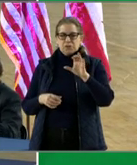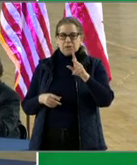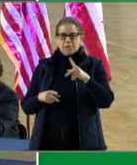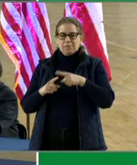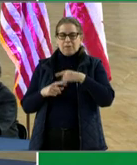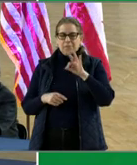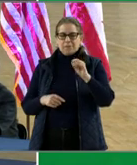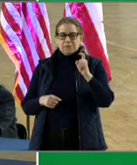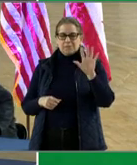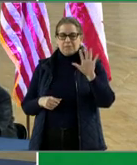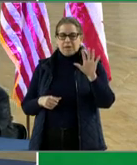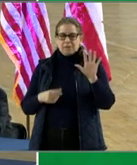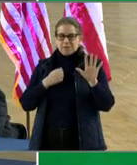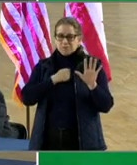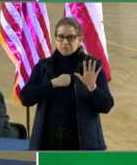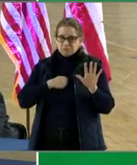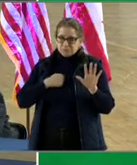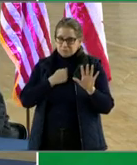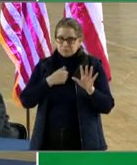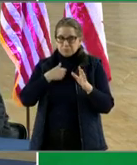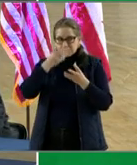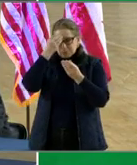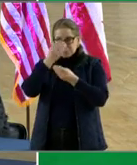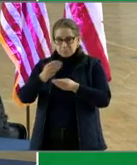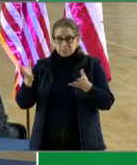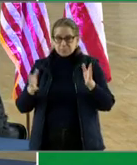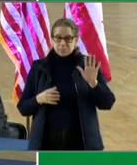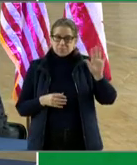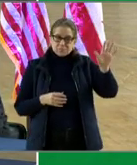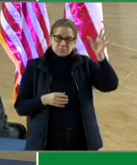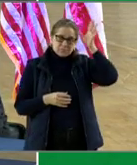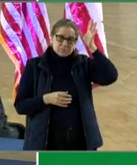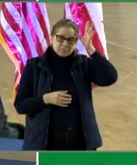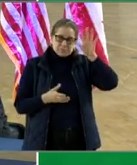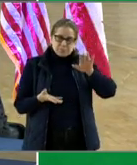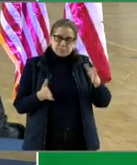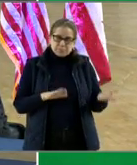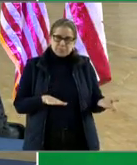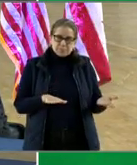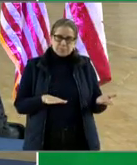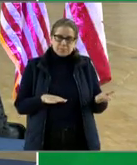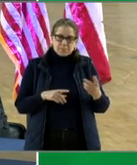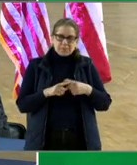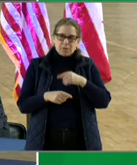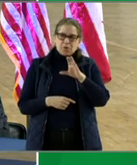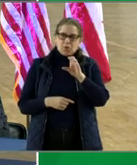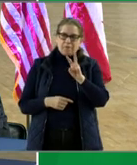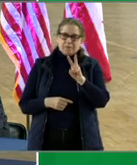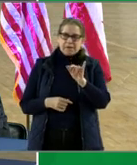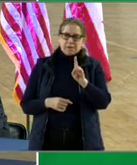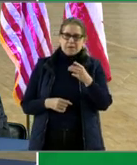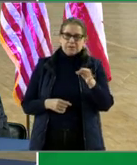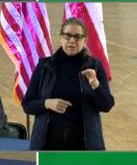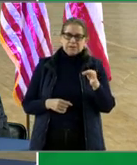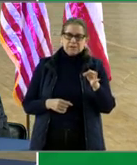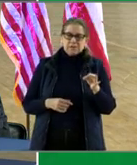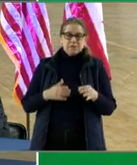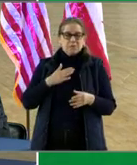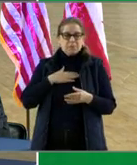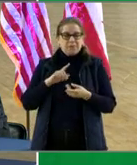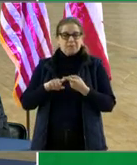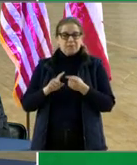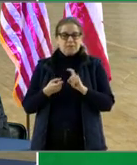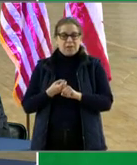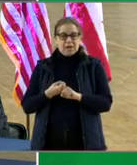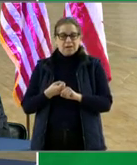reported out to the community that he lost his dad to COVID-19. And my friend Shamari Stone, whose family